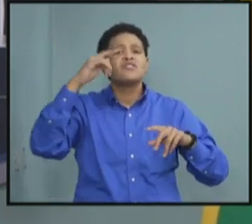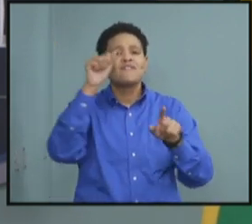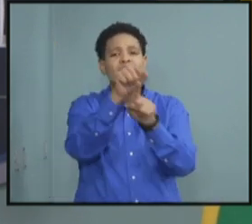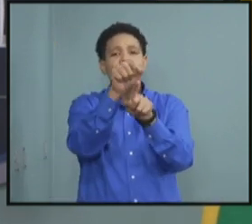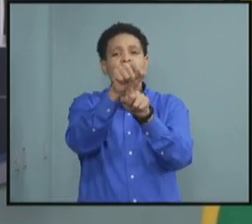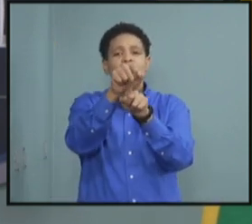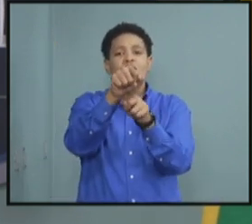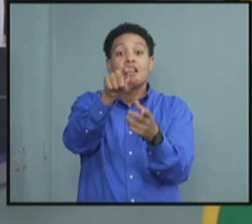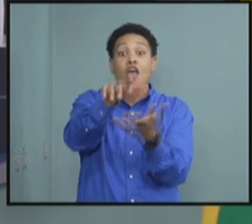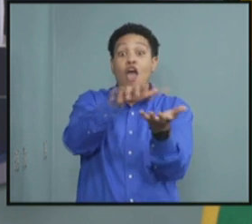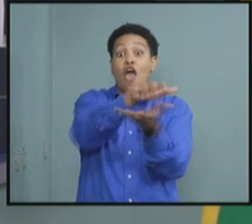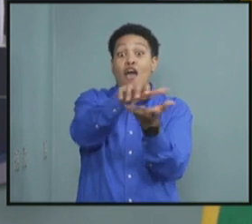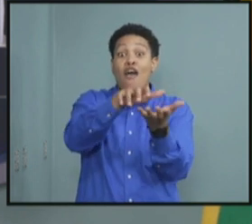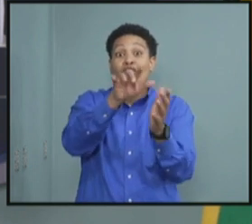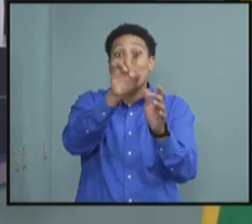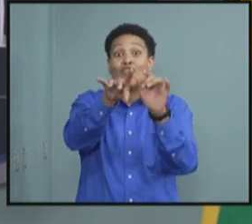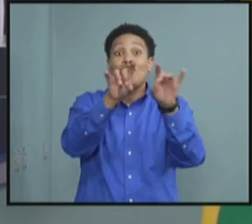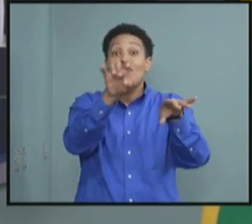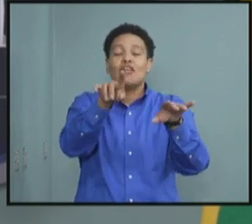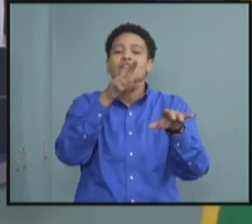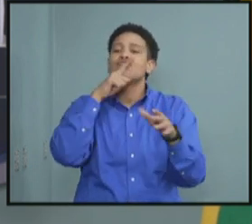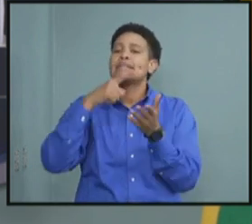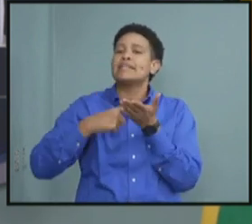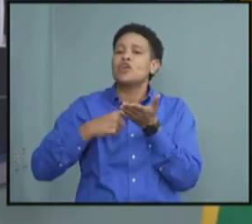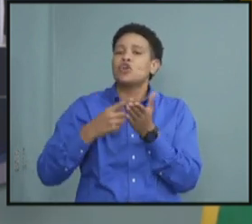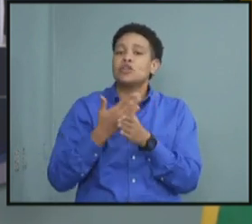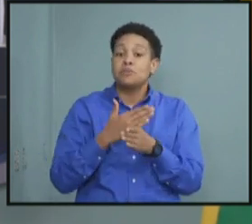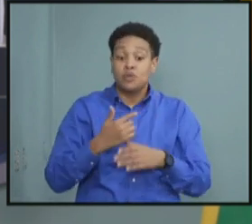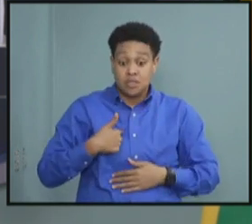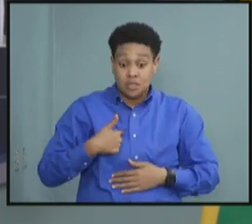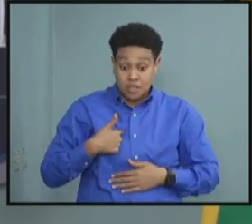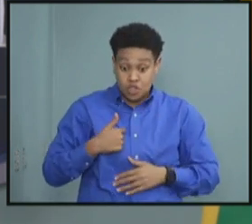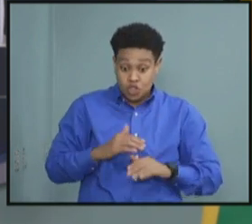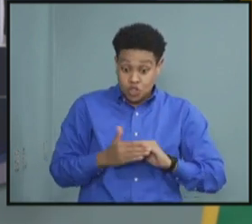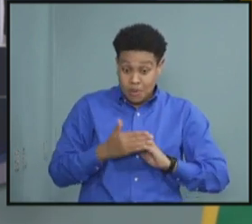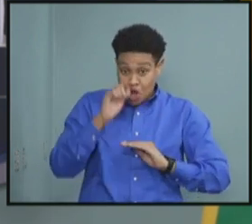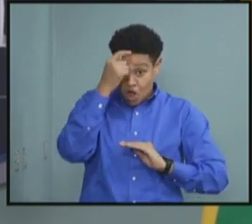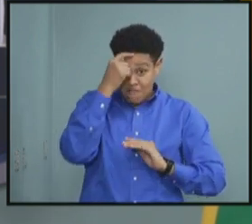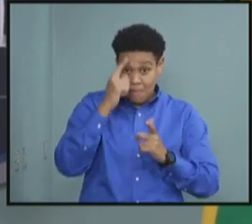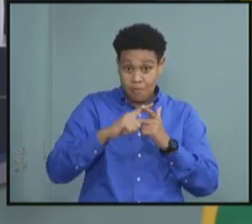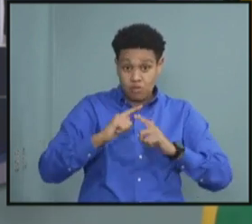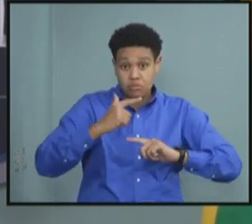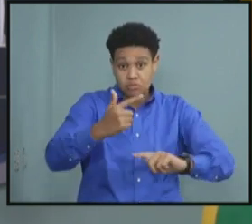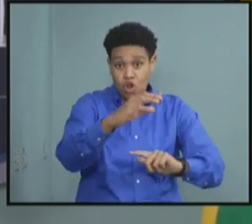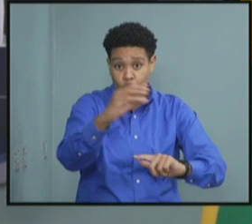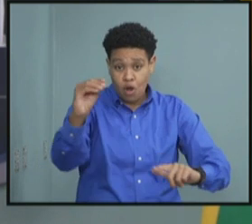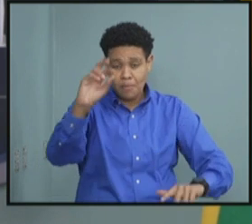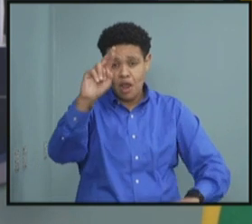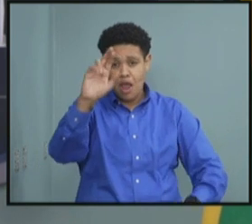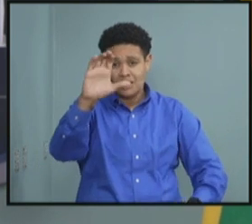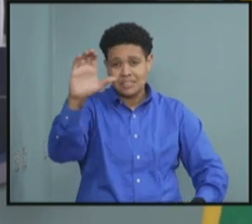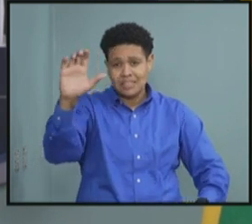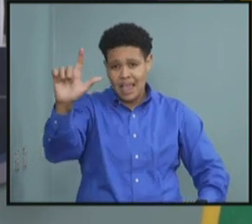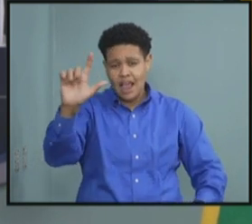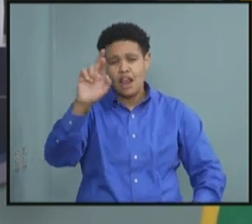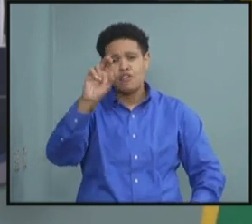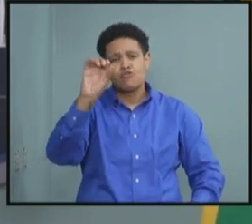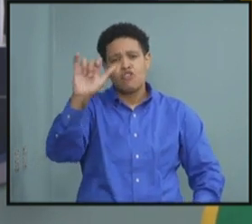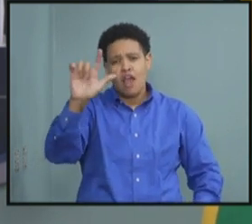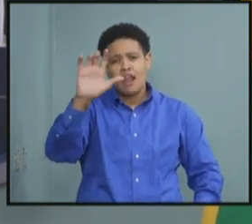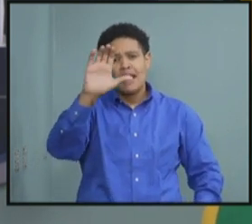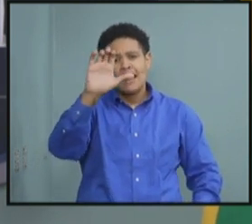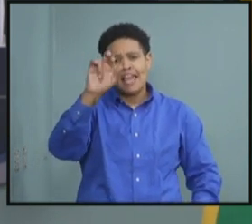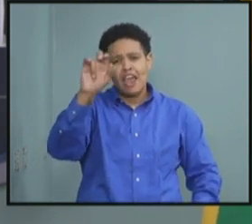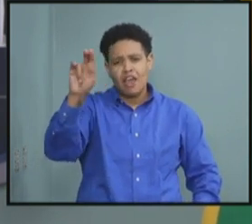confuse, the negotiations between RCCL and the Jamaican government continued in a